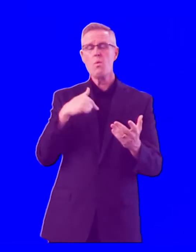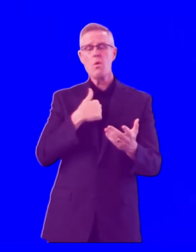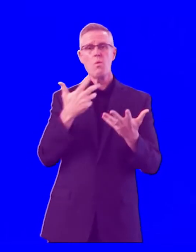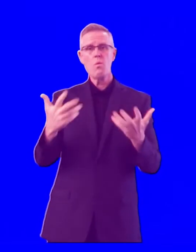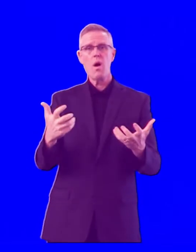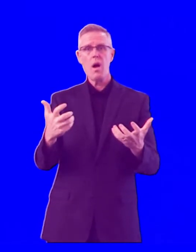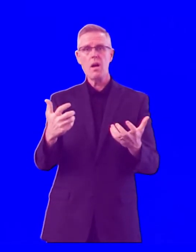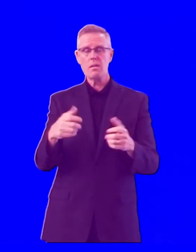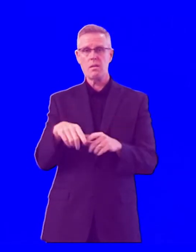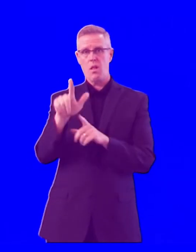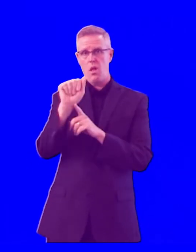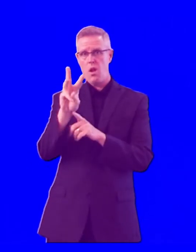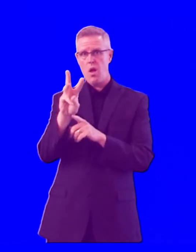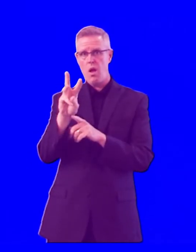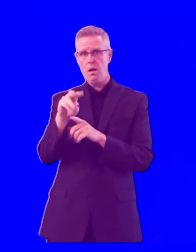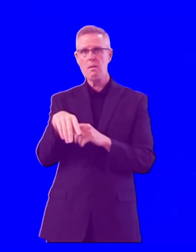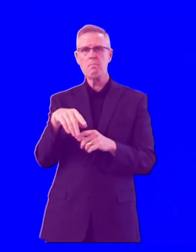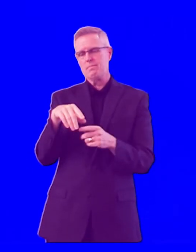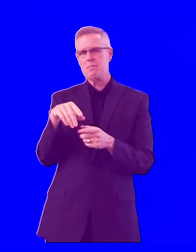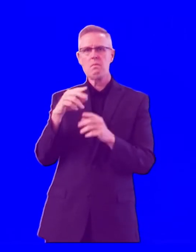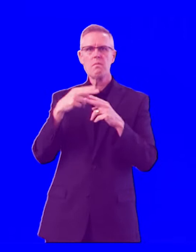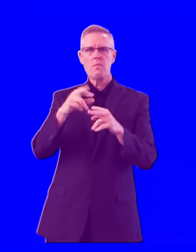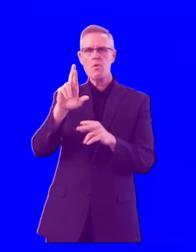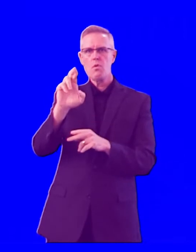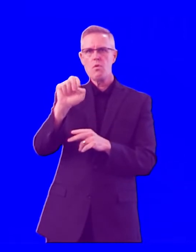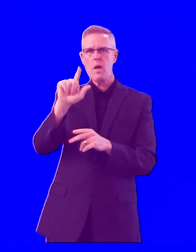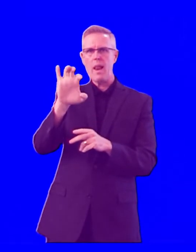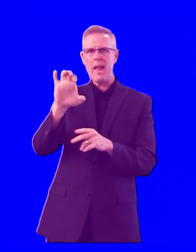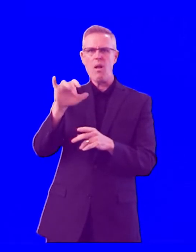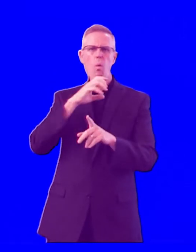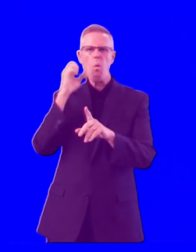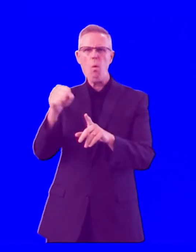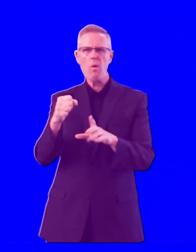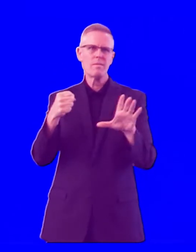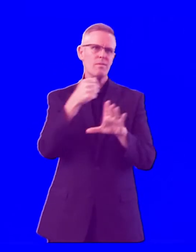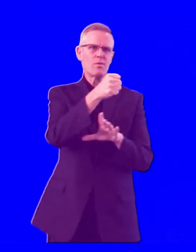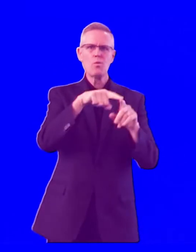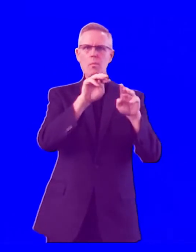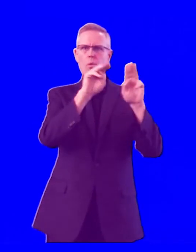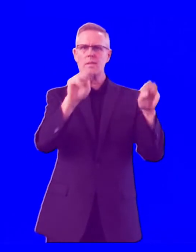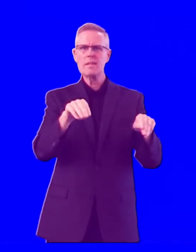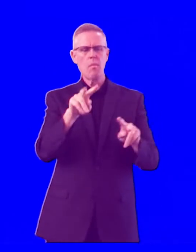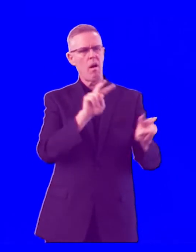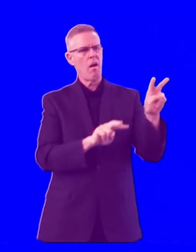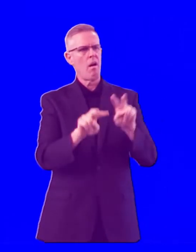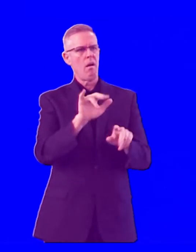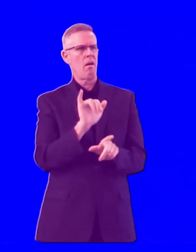really want is for these laws to be a relic. We want them to be in a museum for people to go look